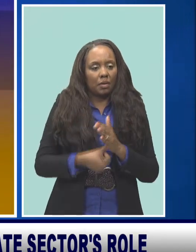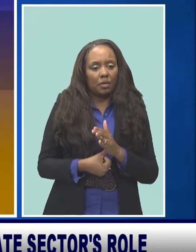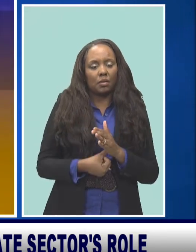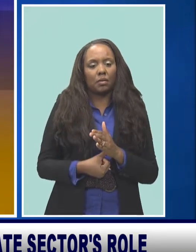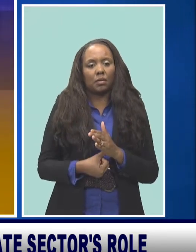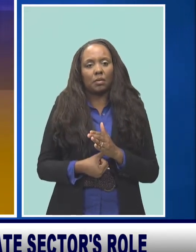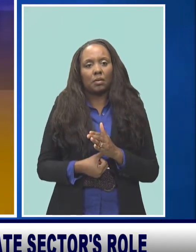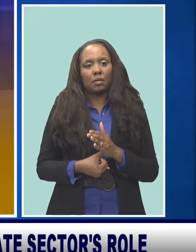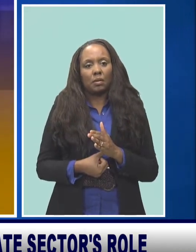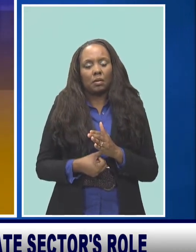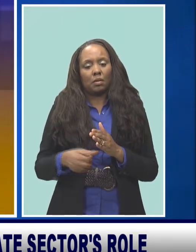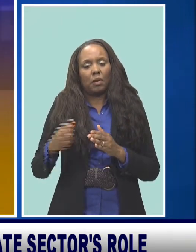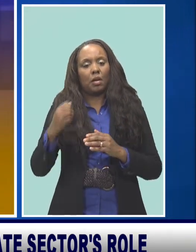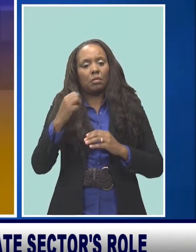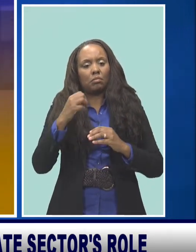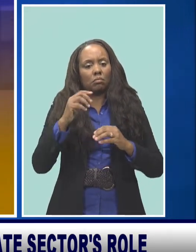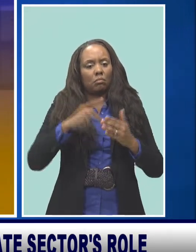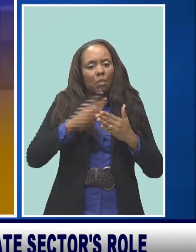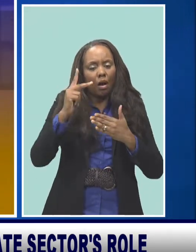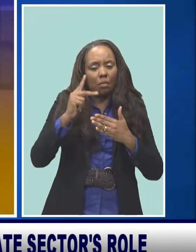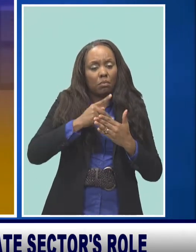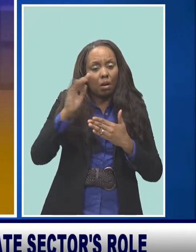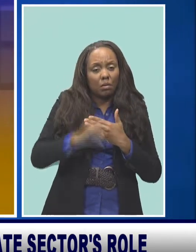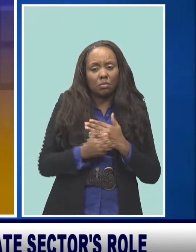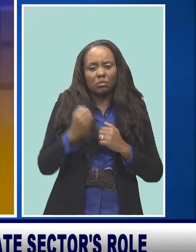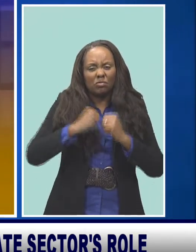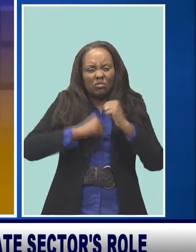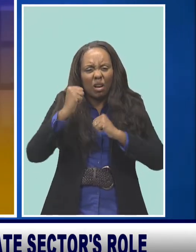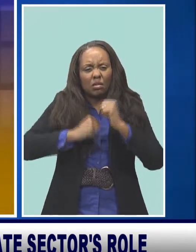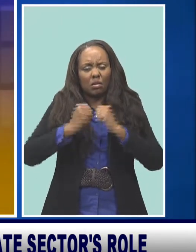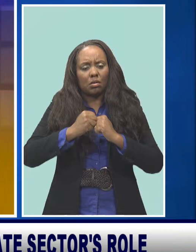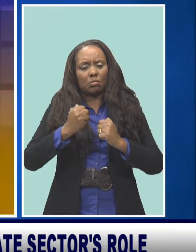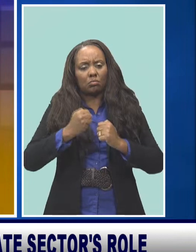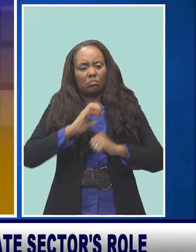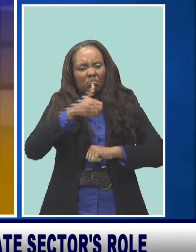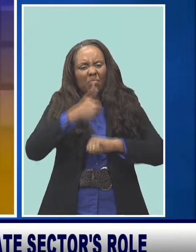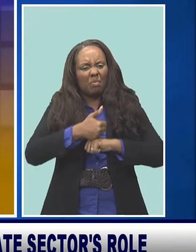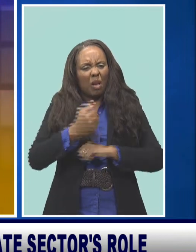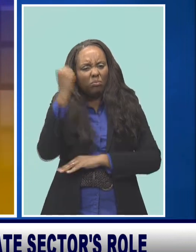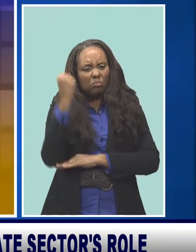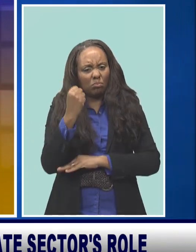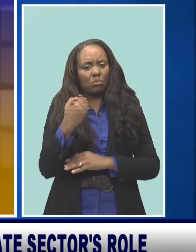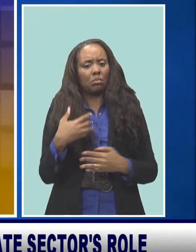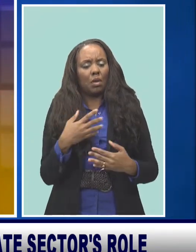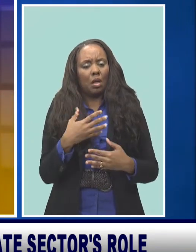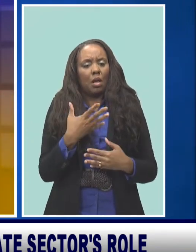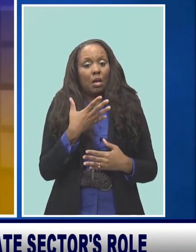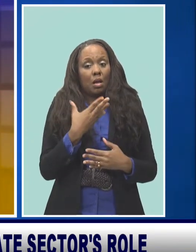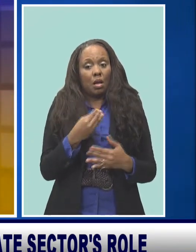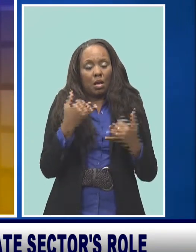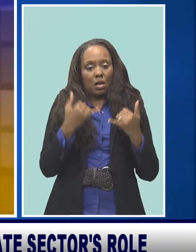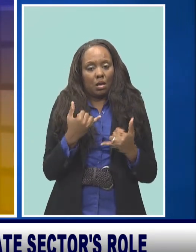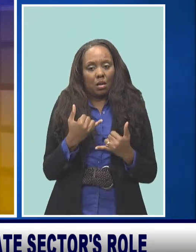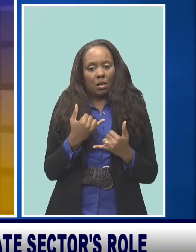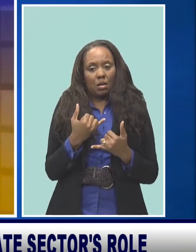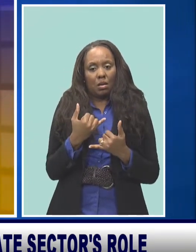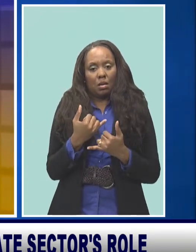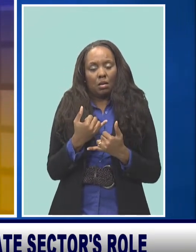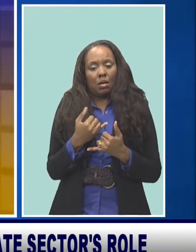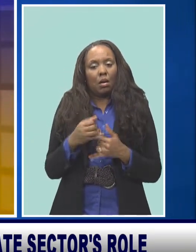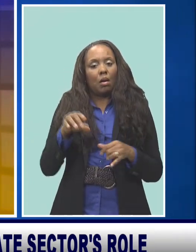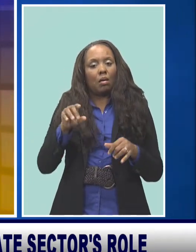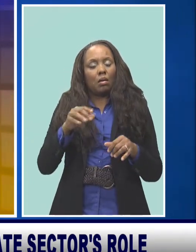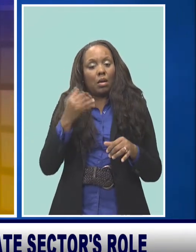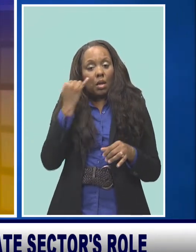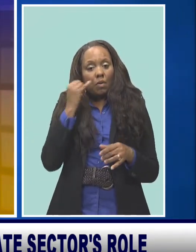getting infrastructure projects done. Obviously, addressing public infrastructure has to be done within the confines of the IMF